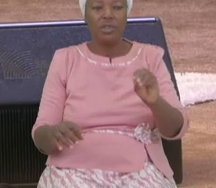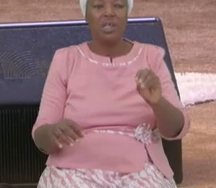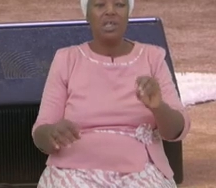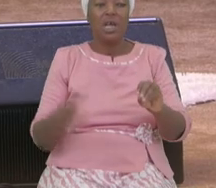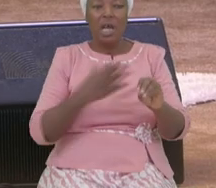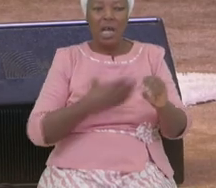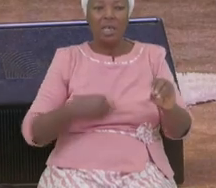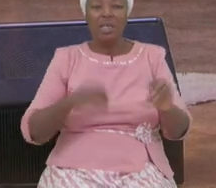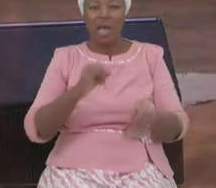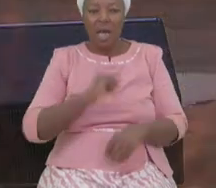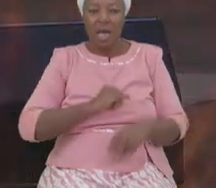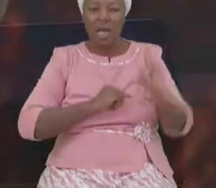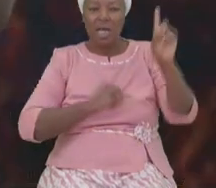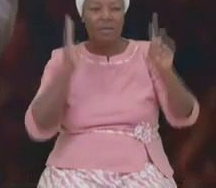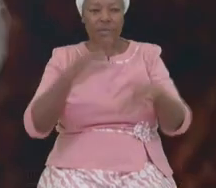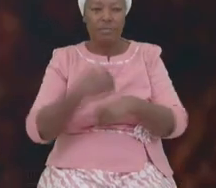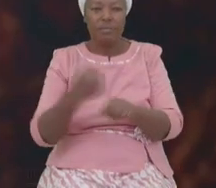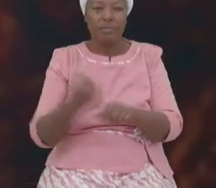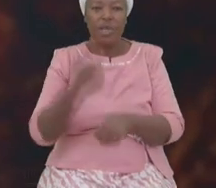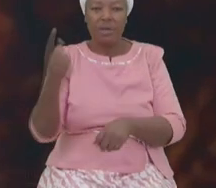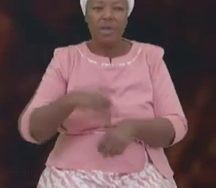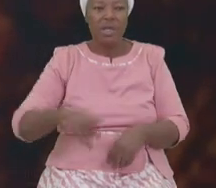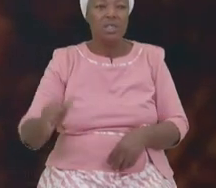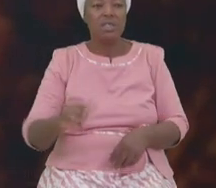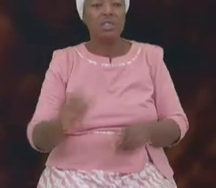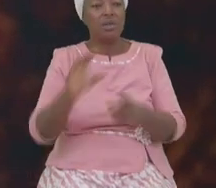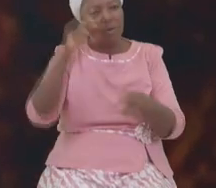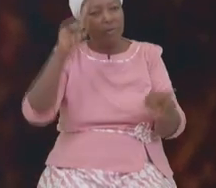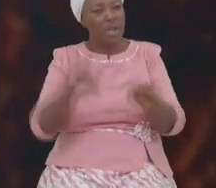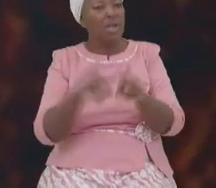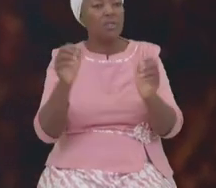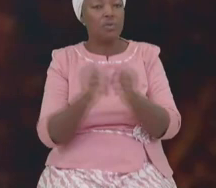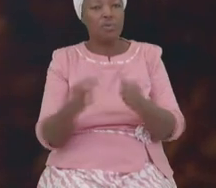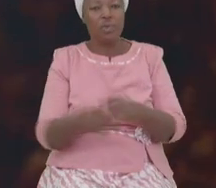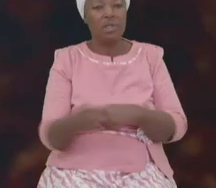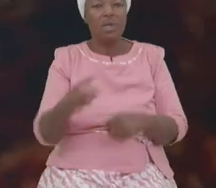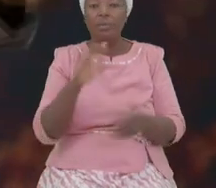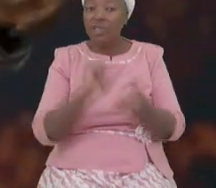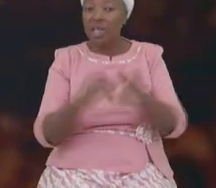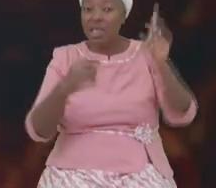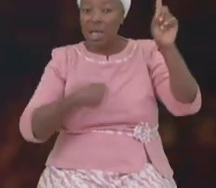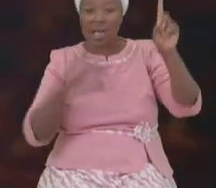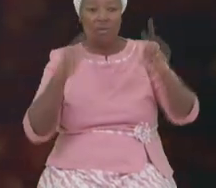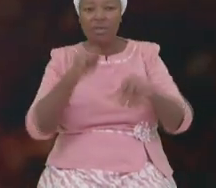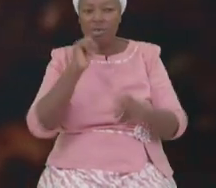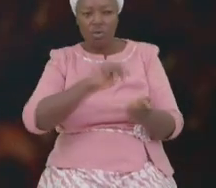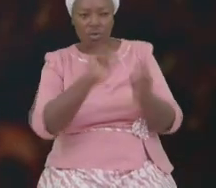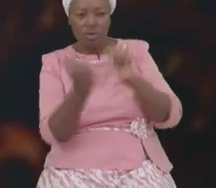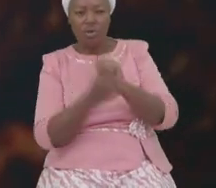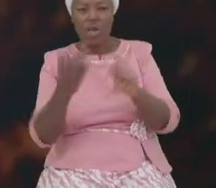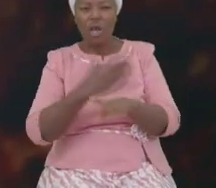will make an everlasting covenant with them, that I will not turn away